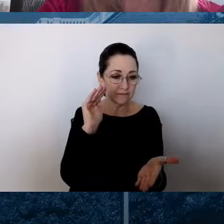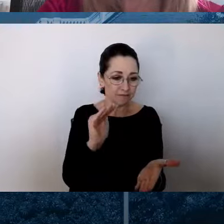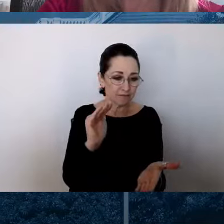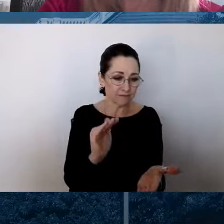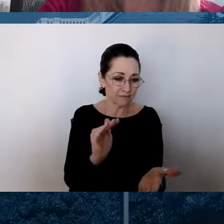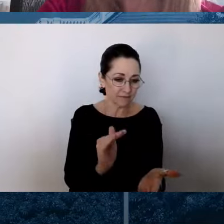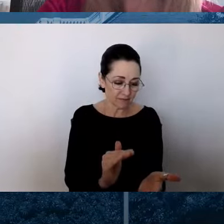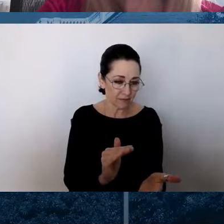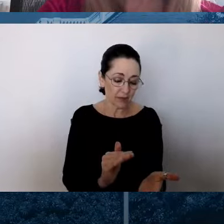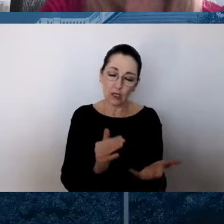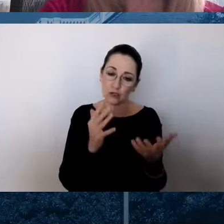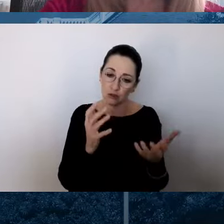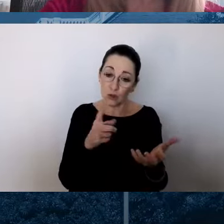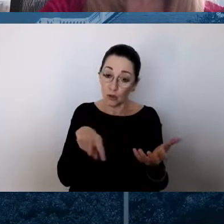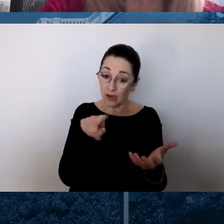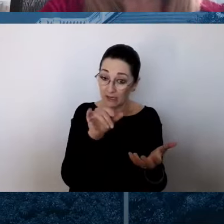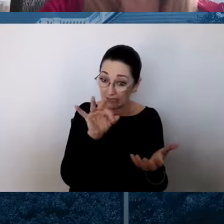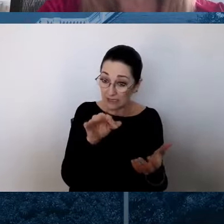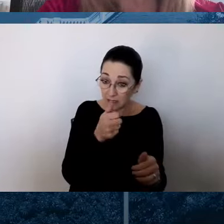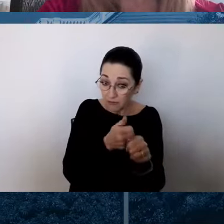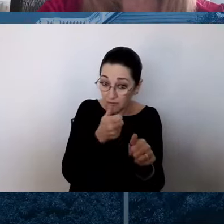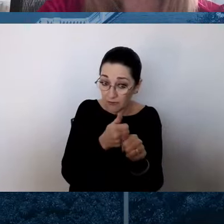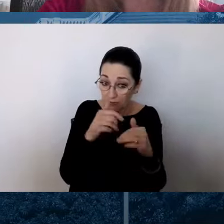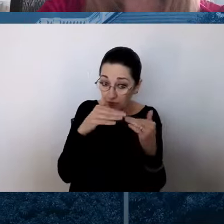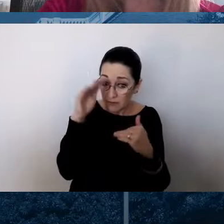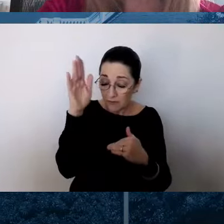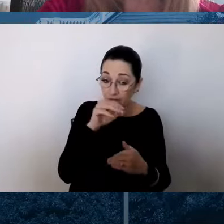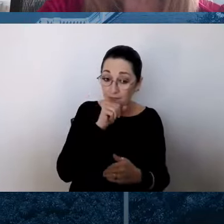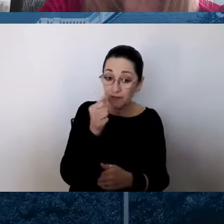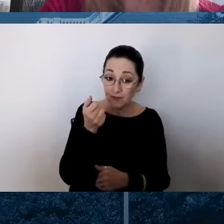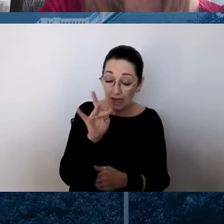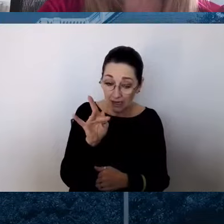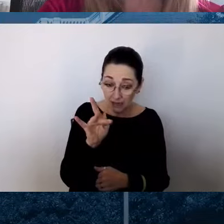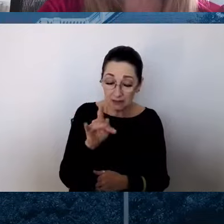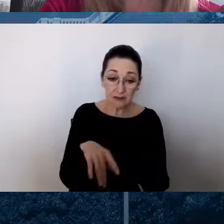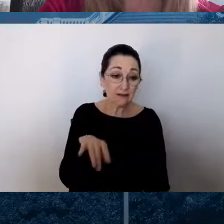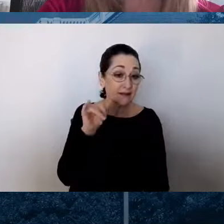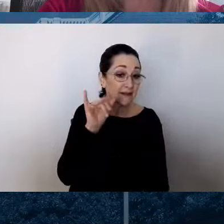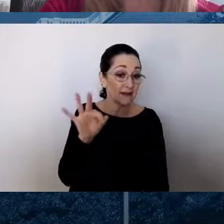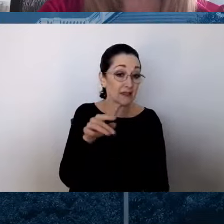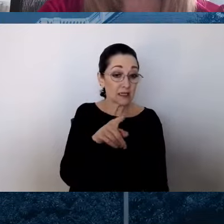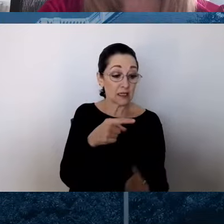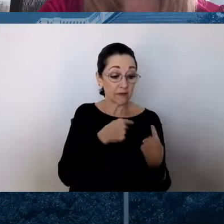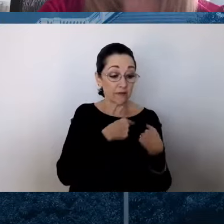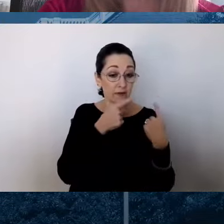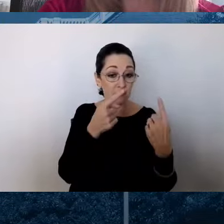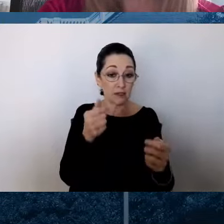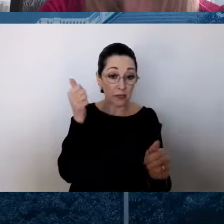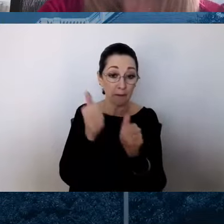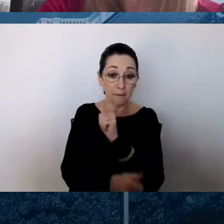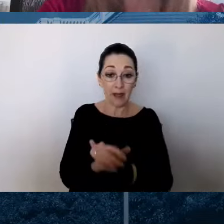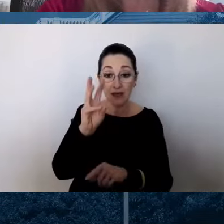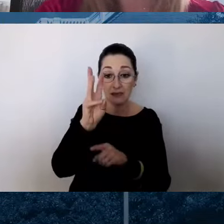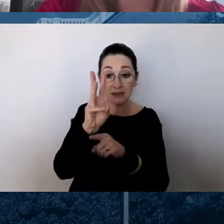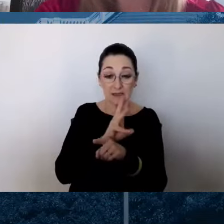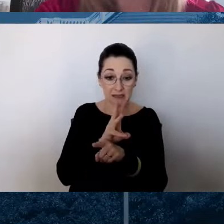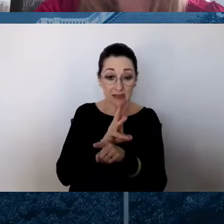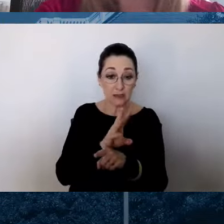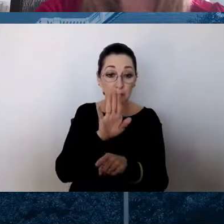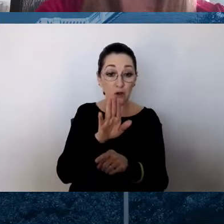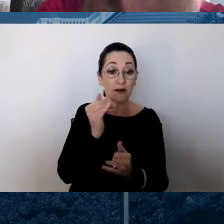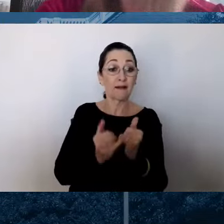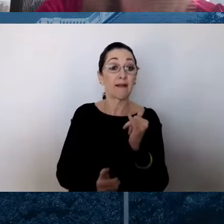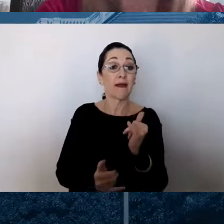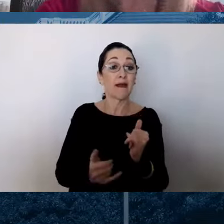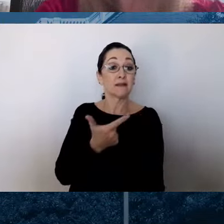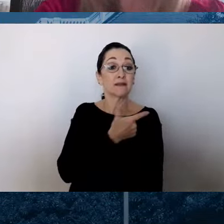the first place. So if you're 18 or older and it's been 6 months since you were fully vaccinated with Pfizer or Moderna, or if it's been